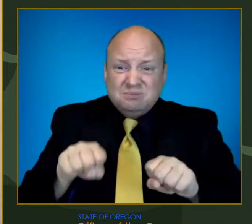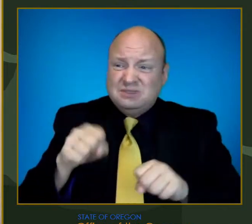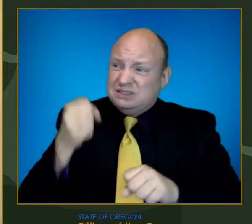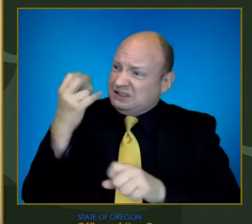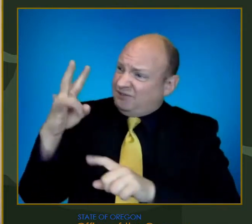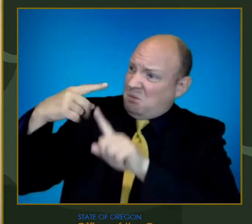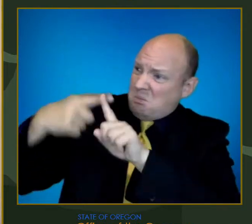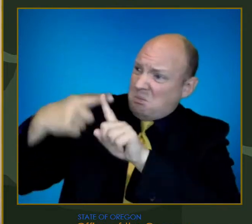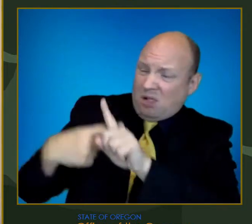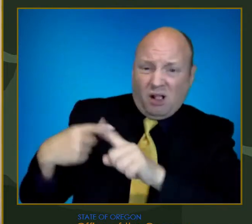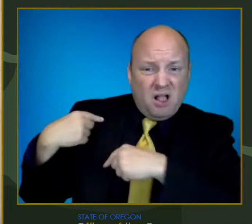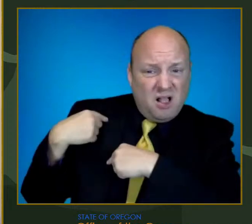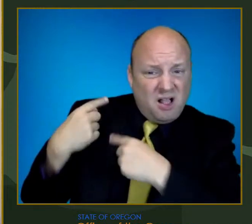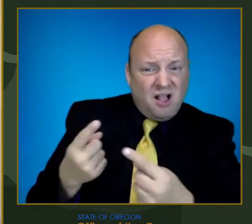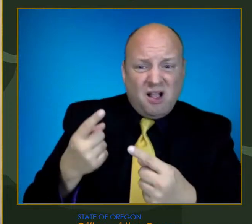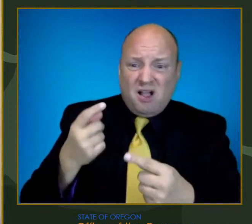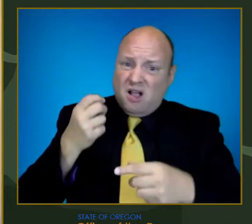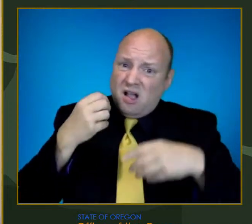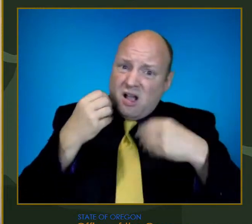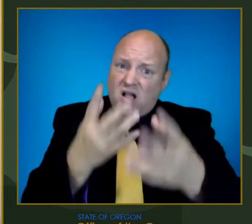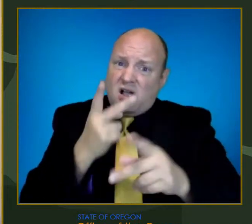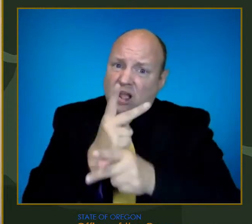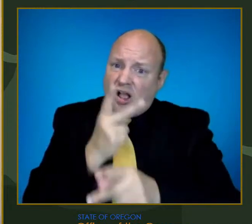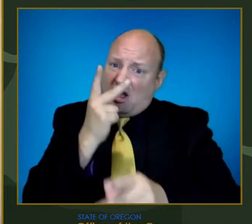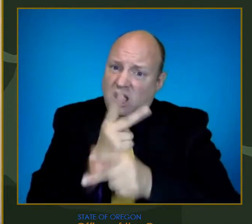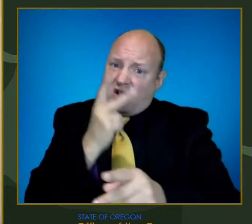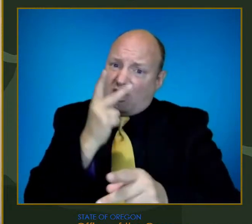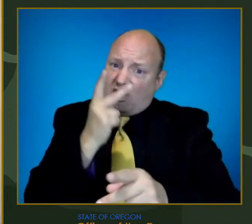to each and every Oregonian that we can,